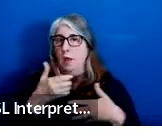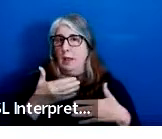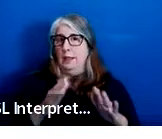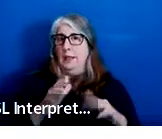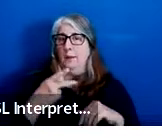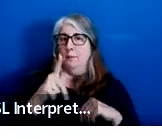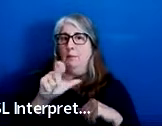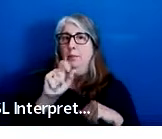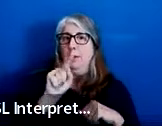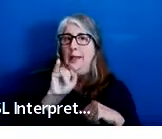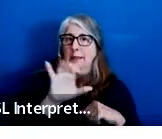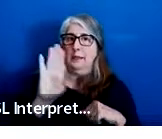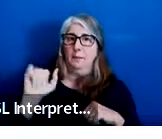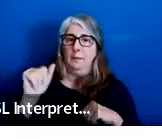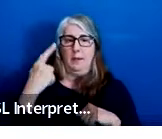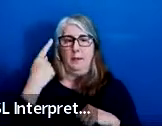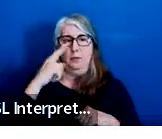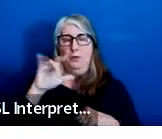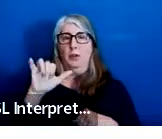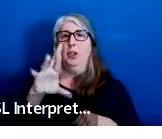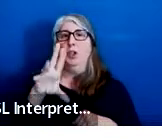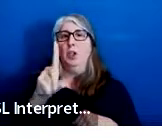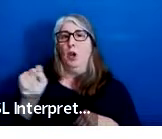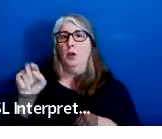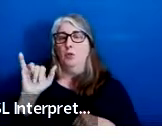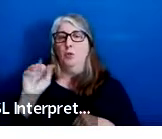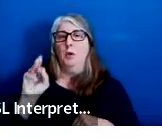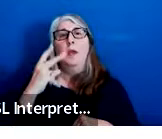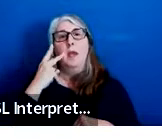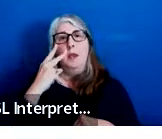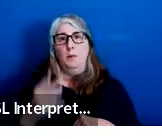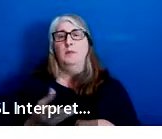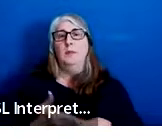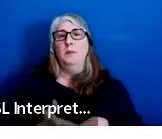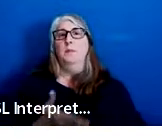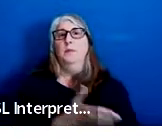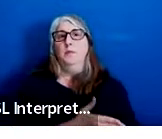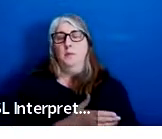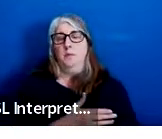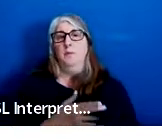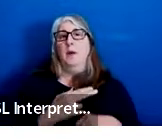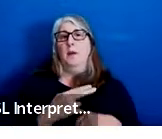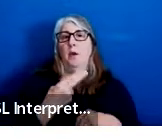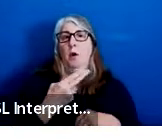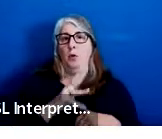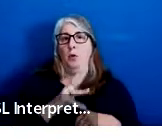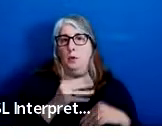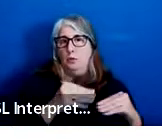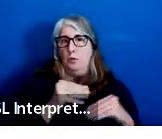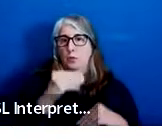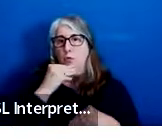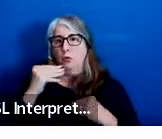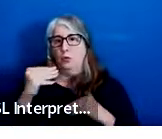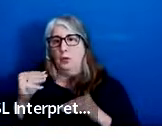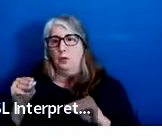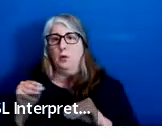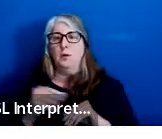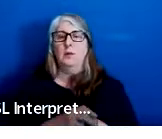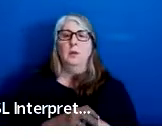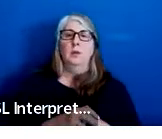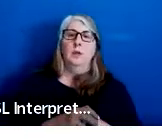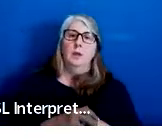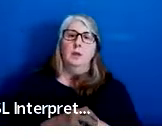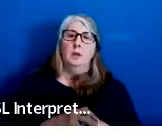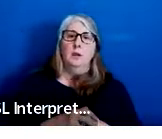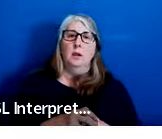trim. We saw great uptake by our hardware stores and grocery stores. So we expect to see the same here. And we